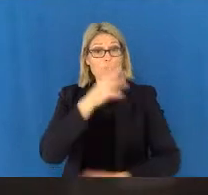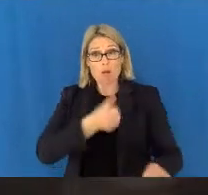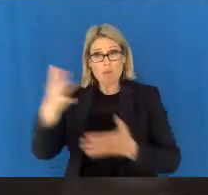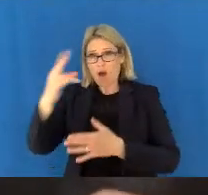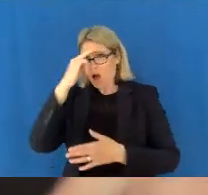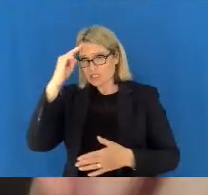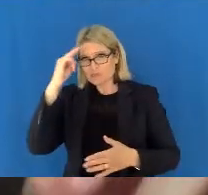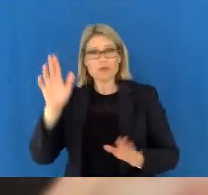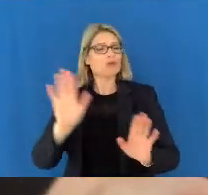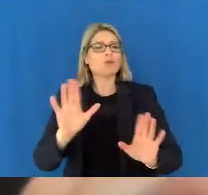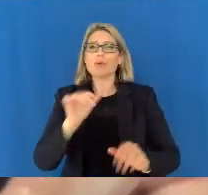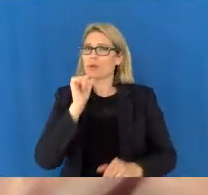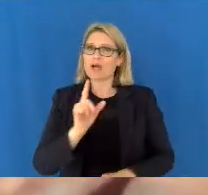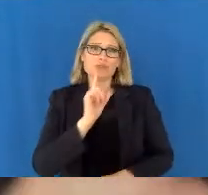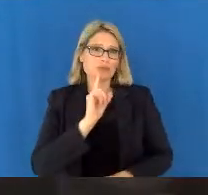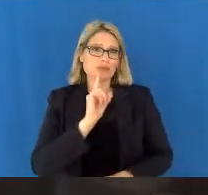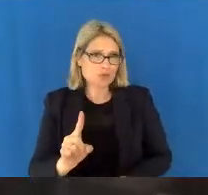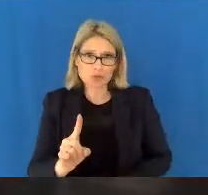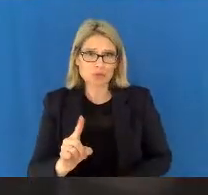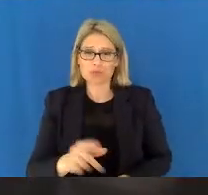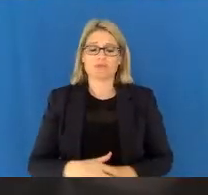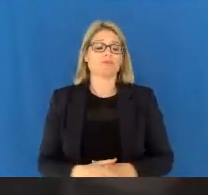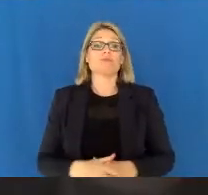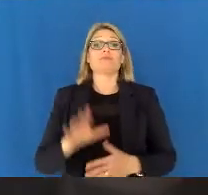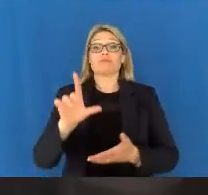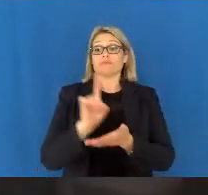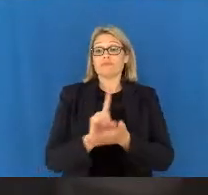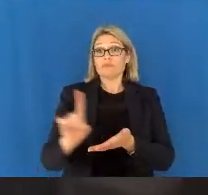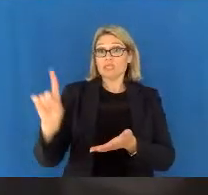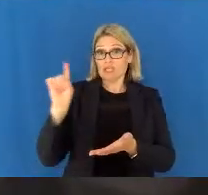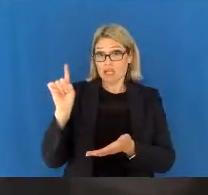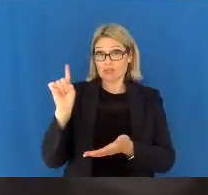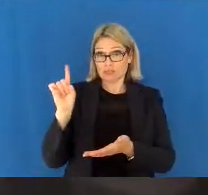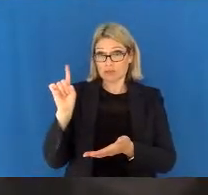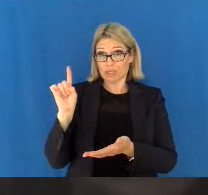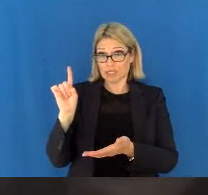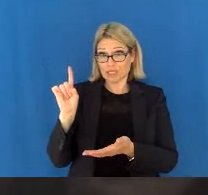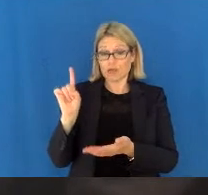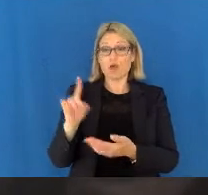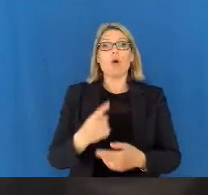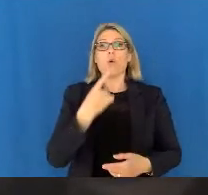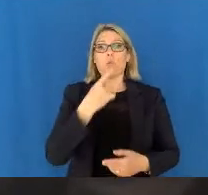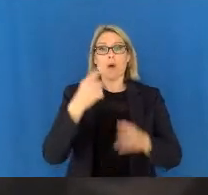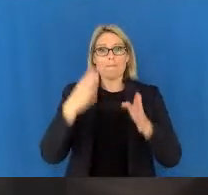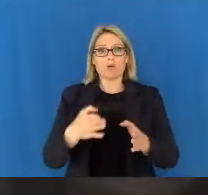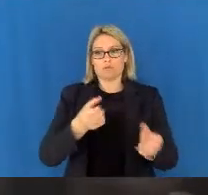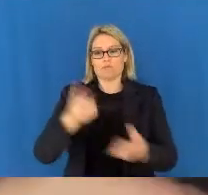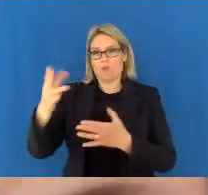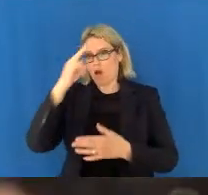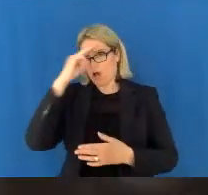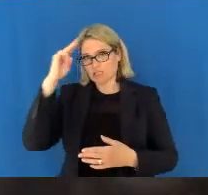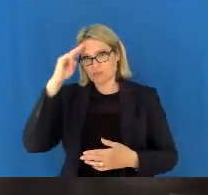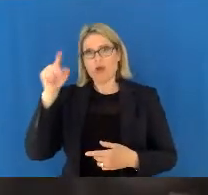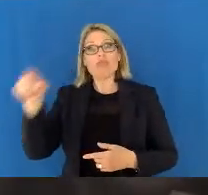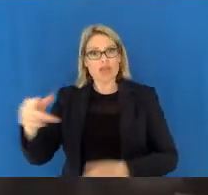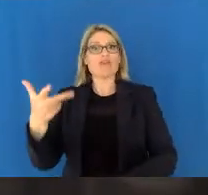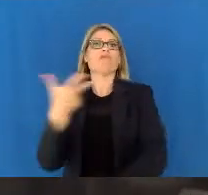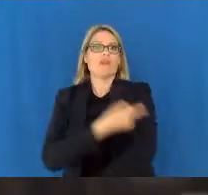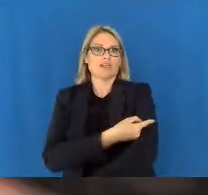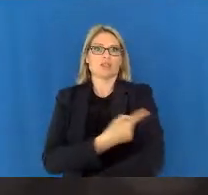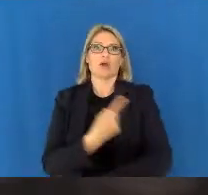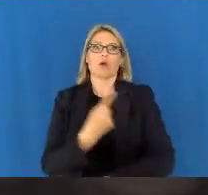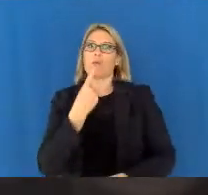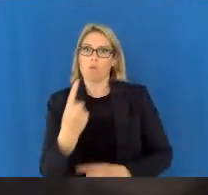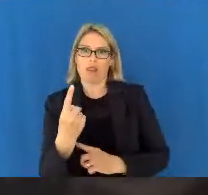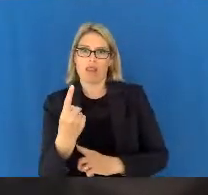not true. Last week, I had one person hospitalized who had been vaccinated, but it